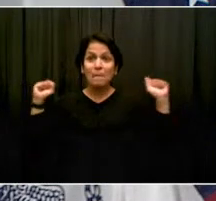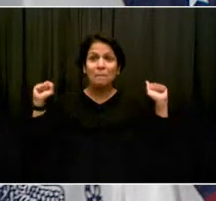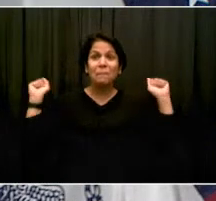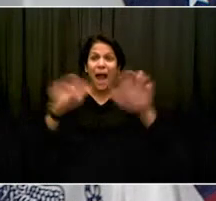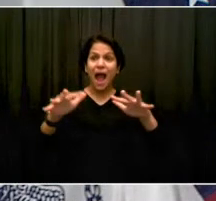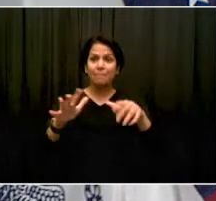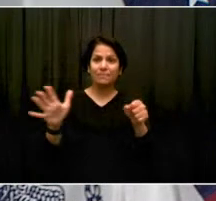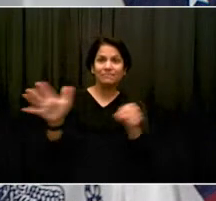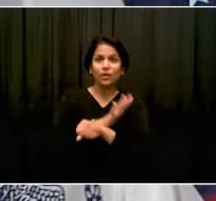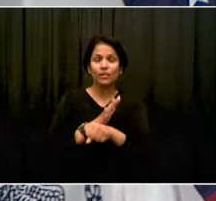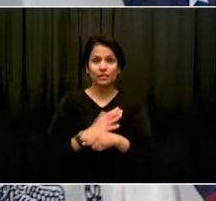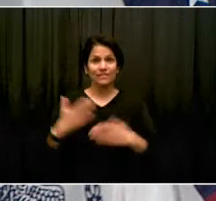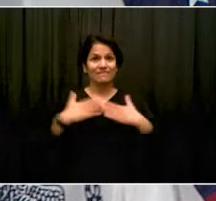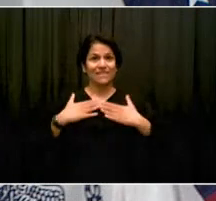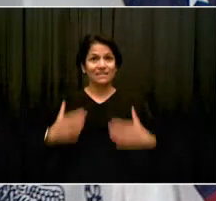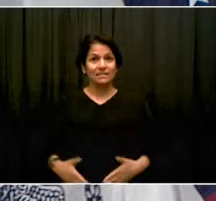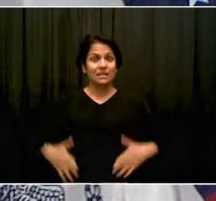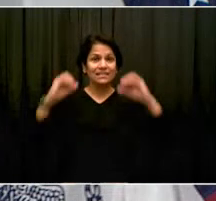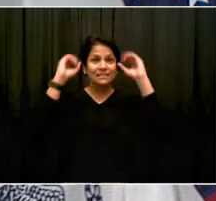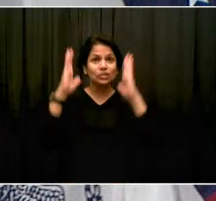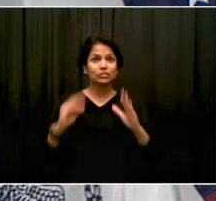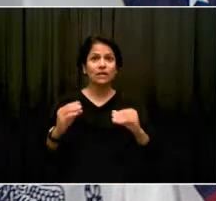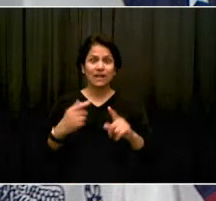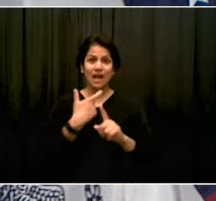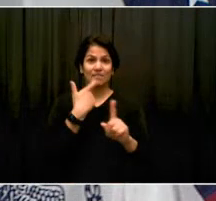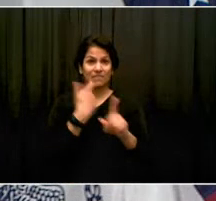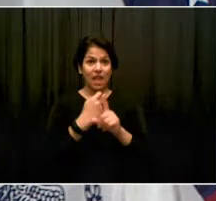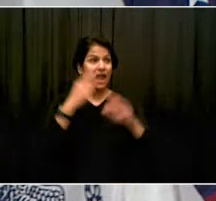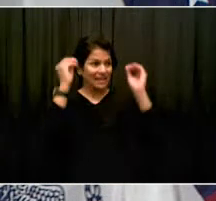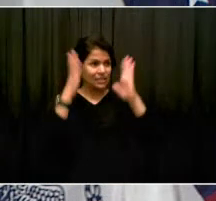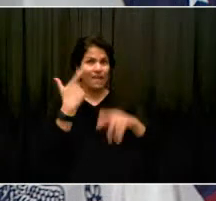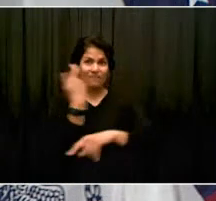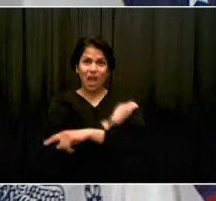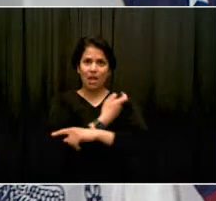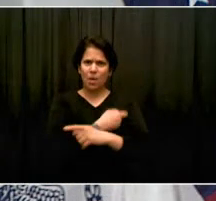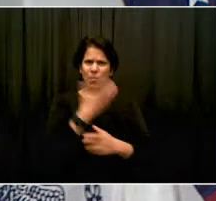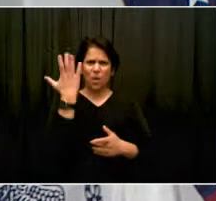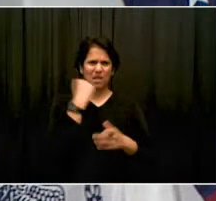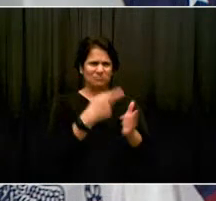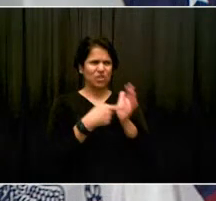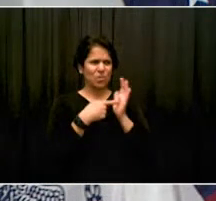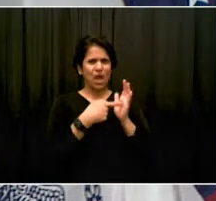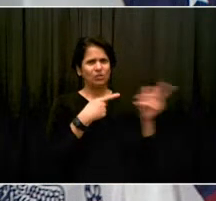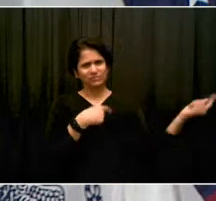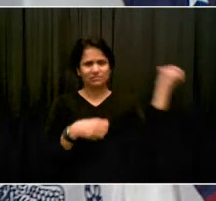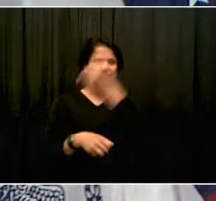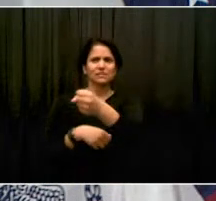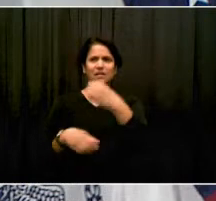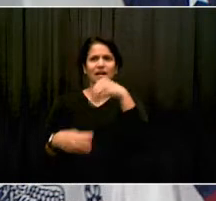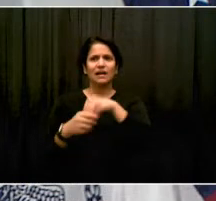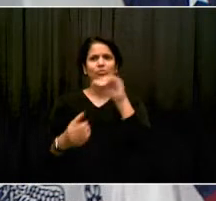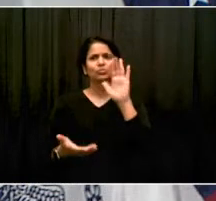return to the classroom so, more kids can get in more than 1 day a week in some of the larger